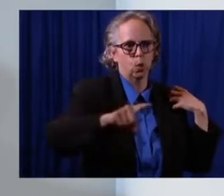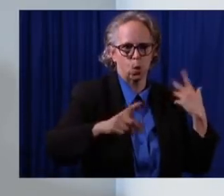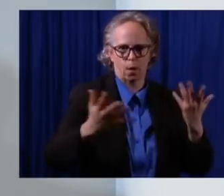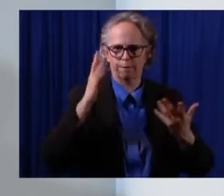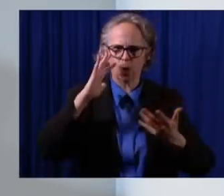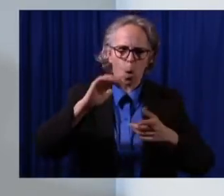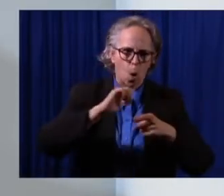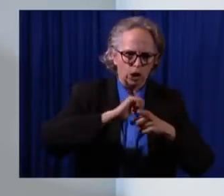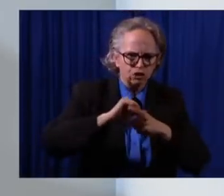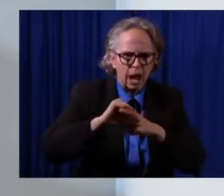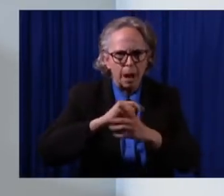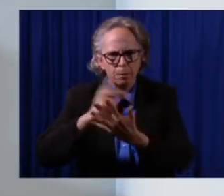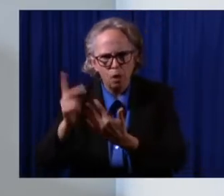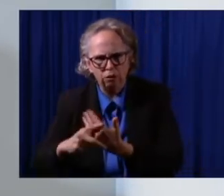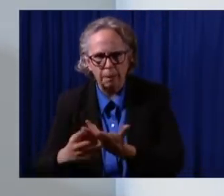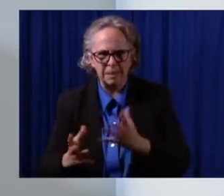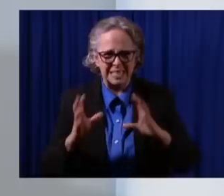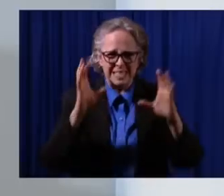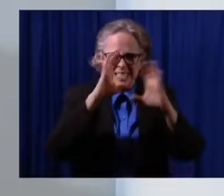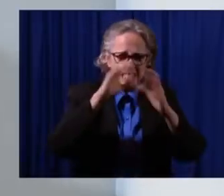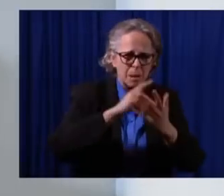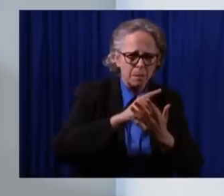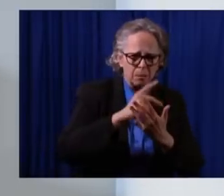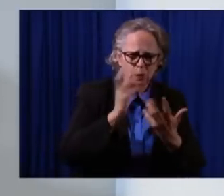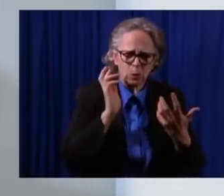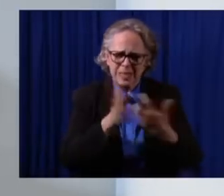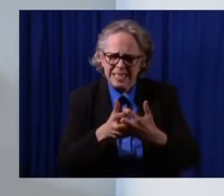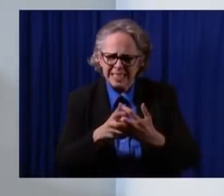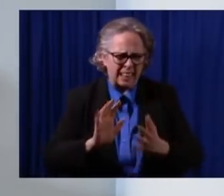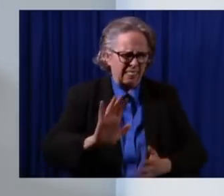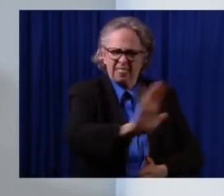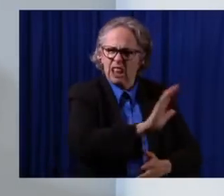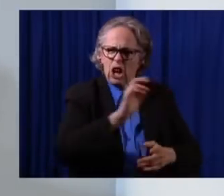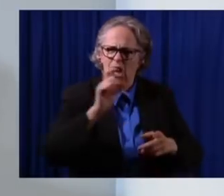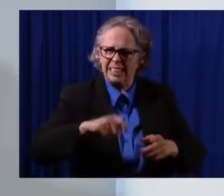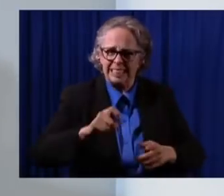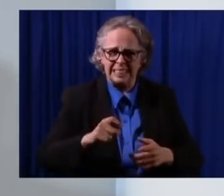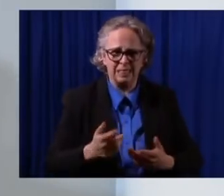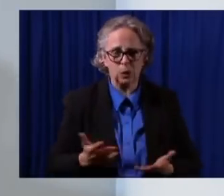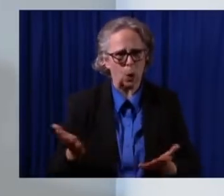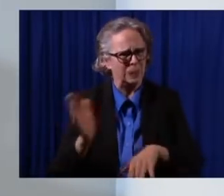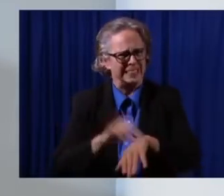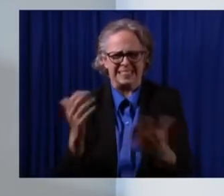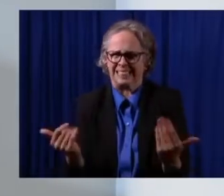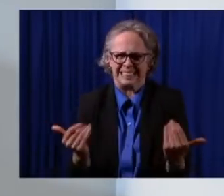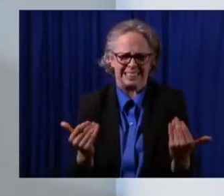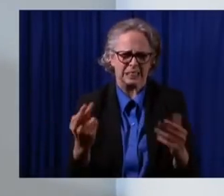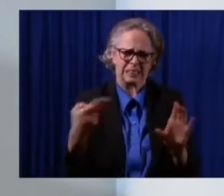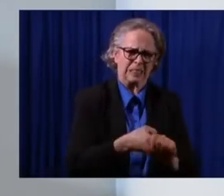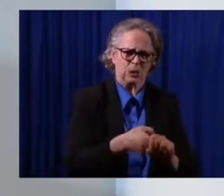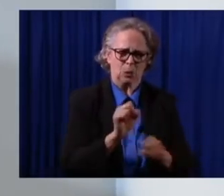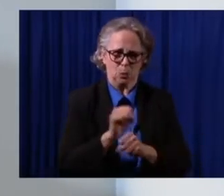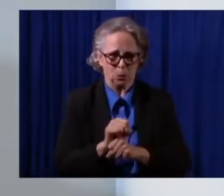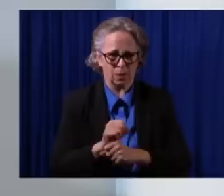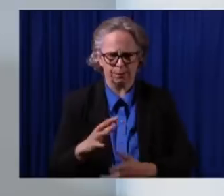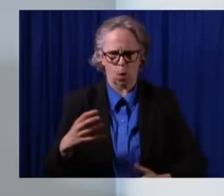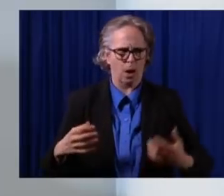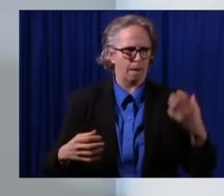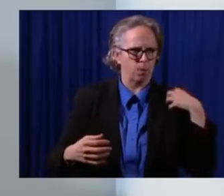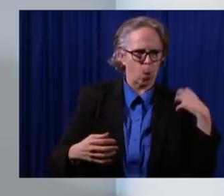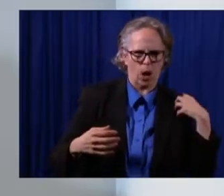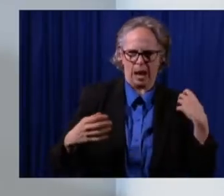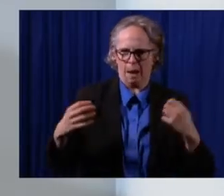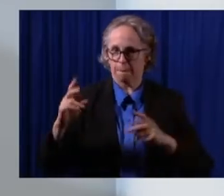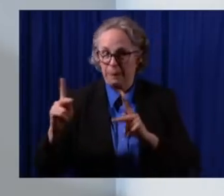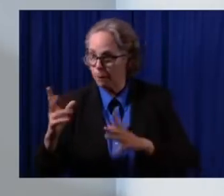them. So this is a place to hire people and to get hired, serves employers and job seekers.